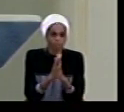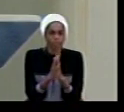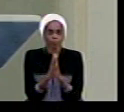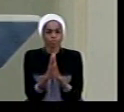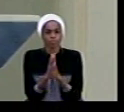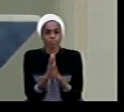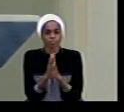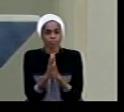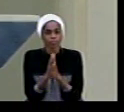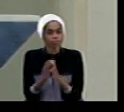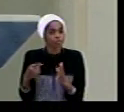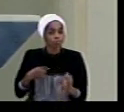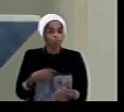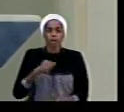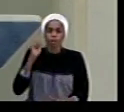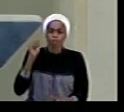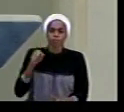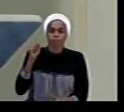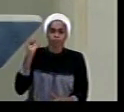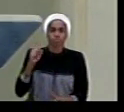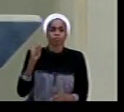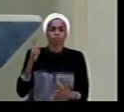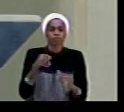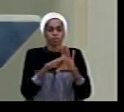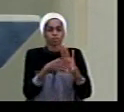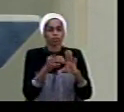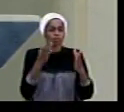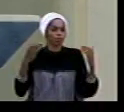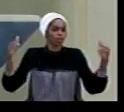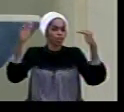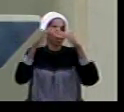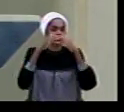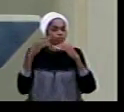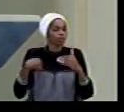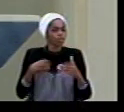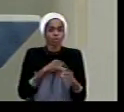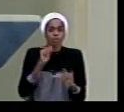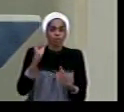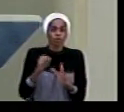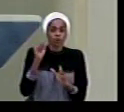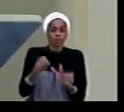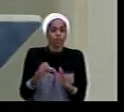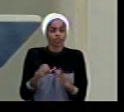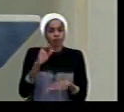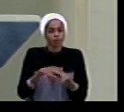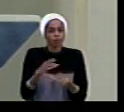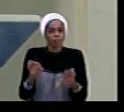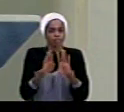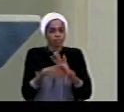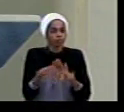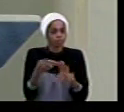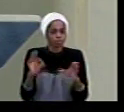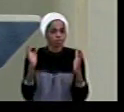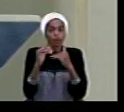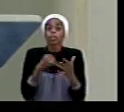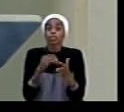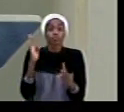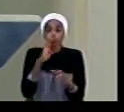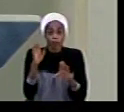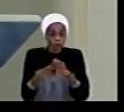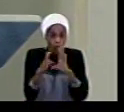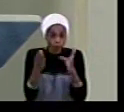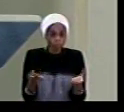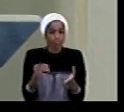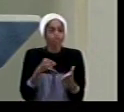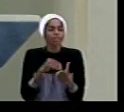We are knocking on the doors of heaven. We are knocking on the doors of heaven. It shall be open. It shall